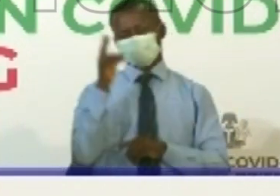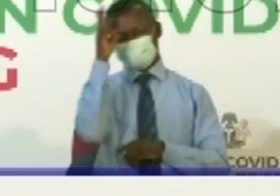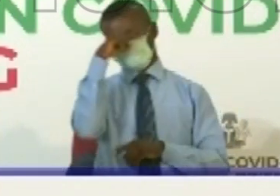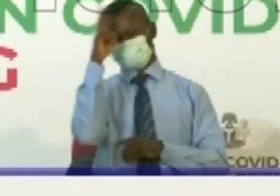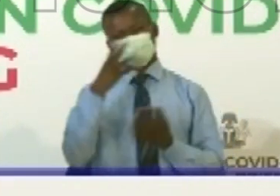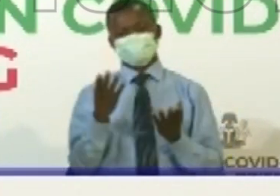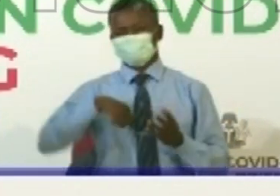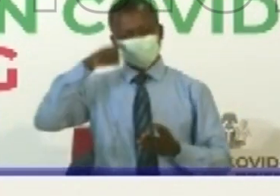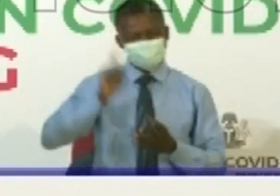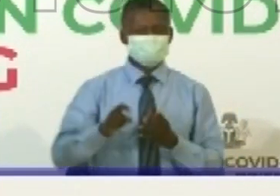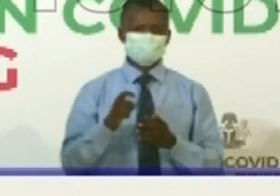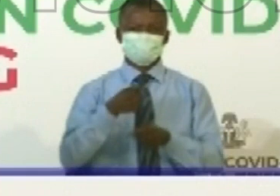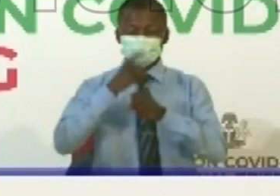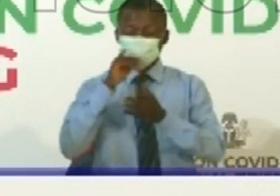establish